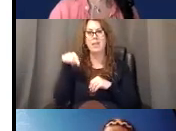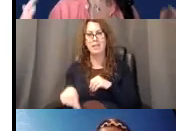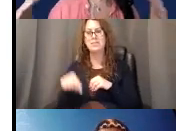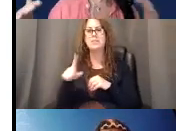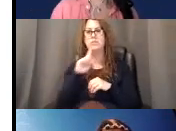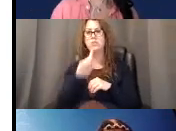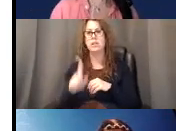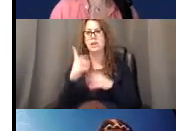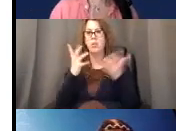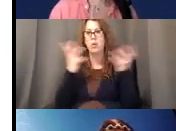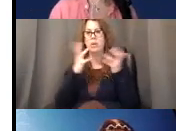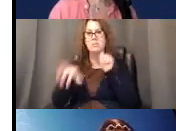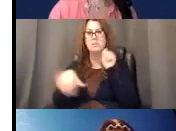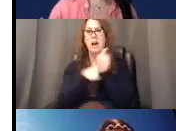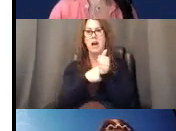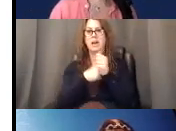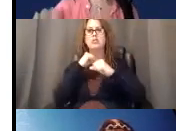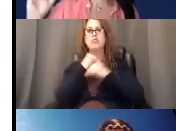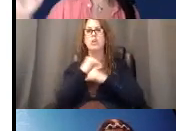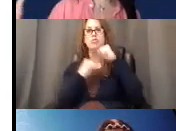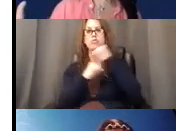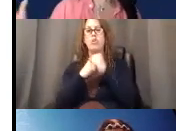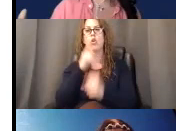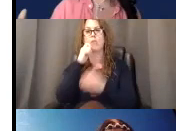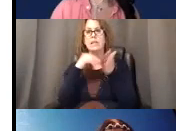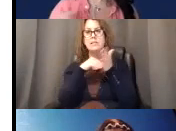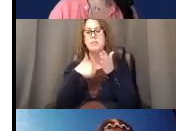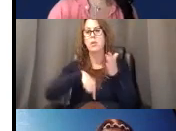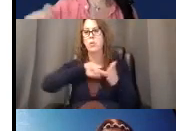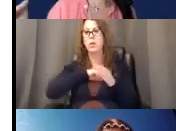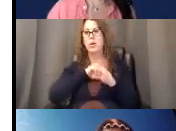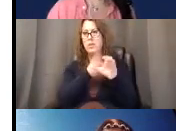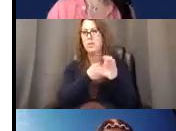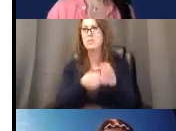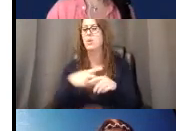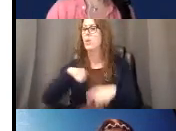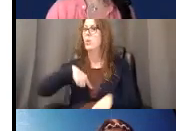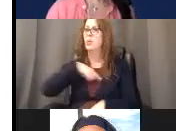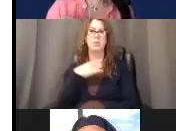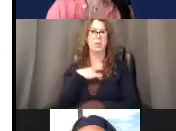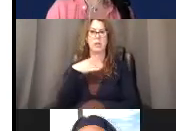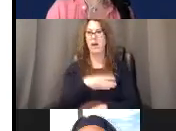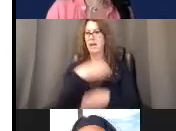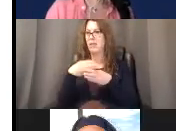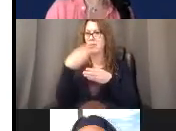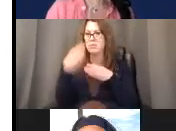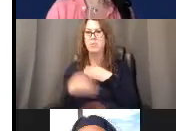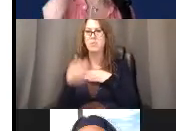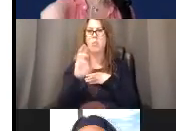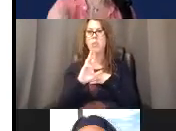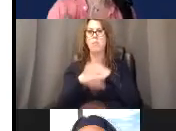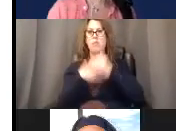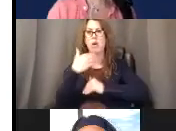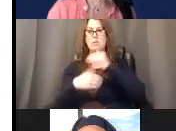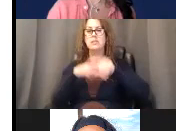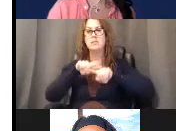Where we can participate in stuff that we know we do not like the outcome and we don't like the process, but there's something under there that